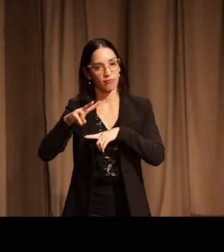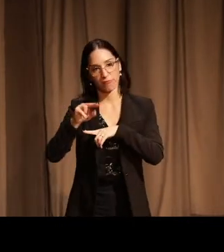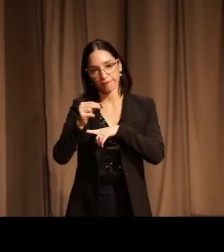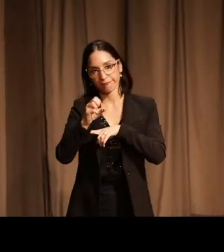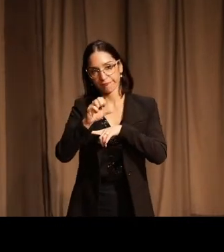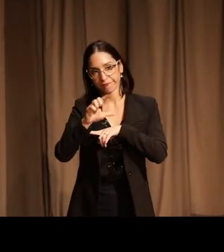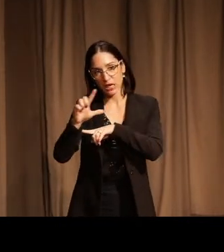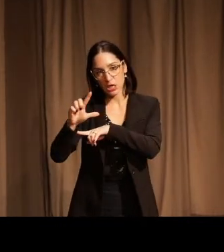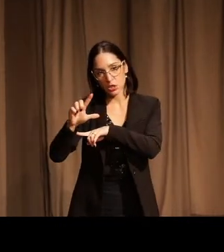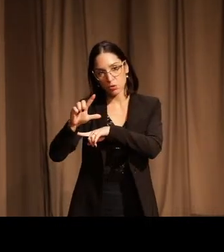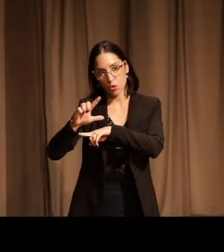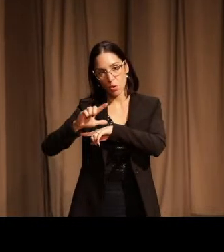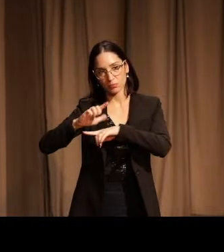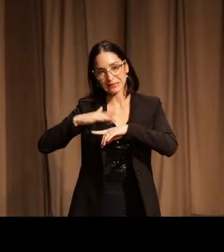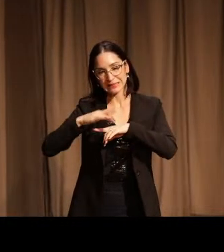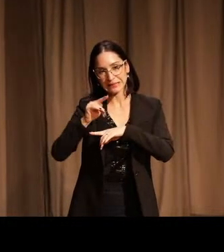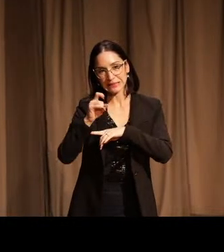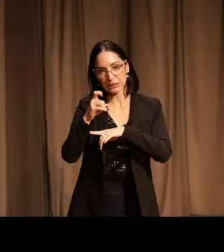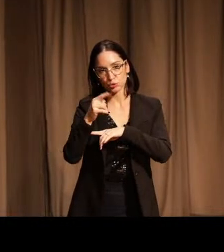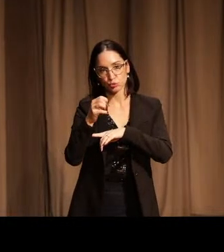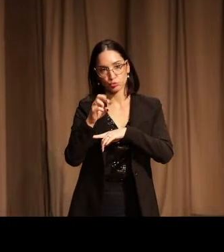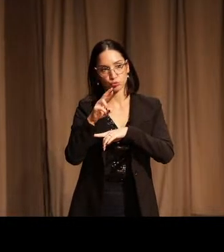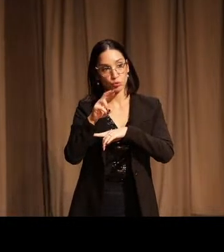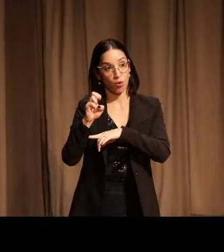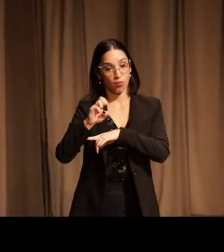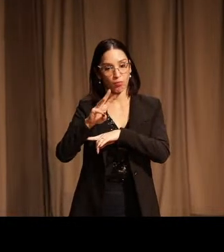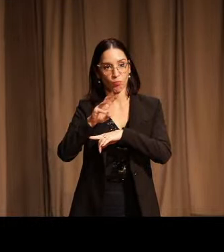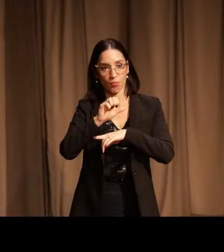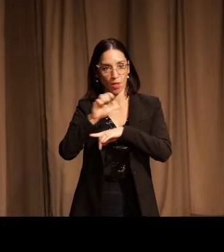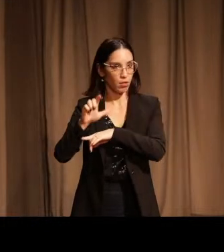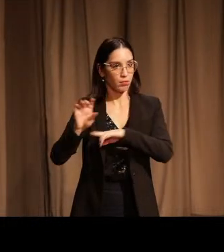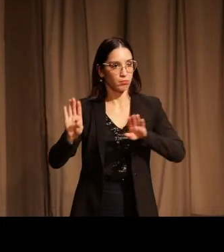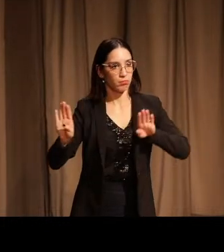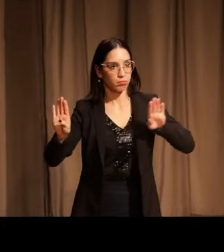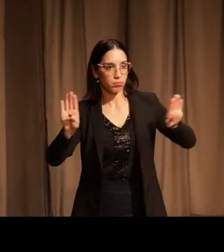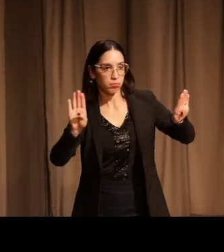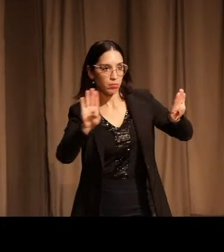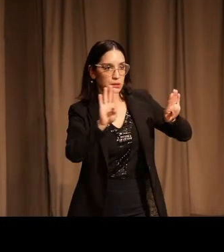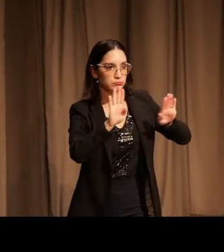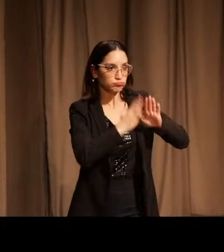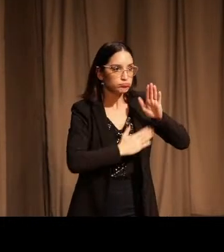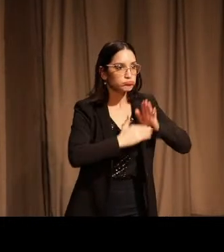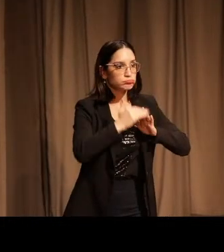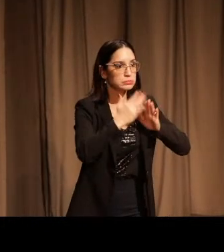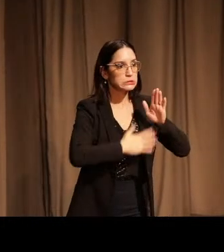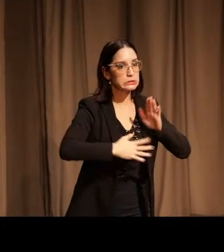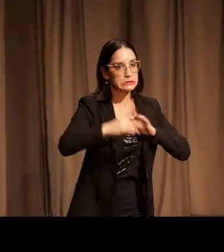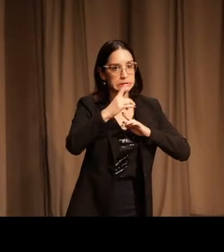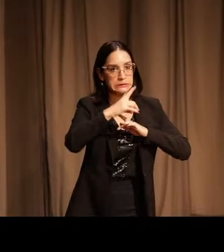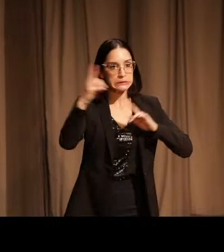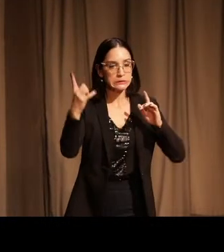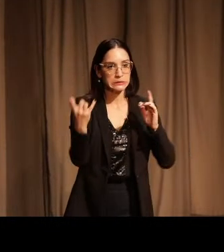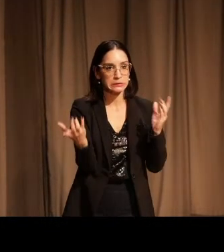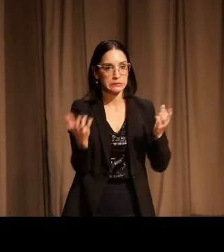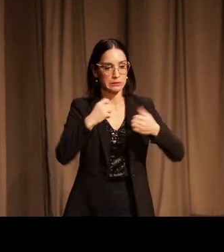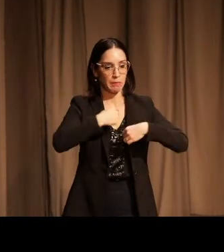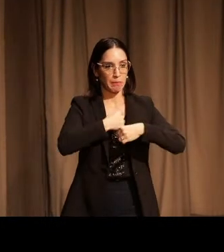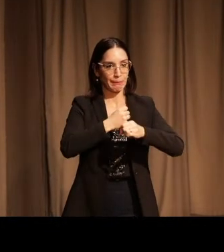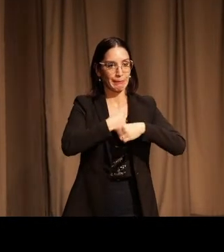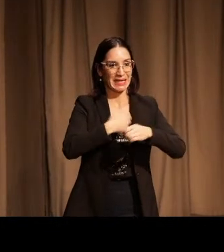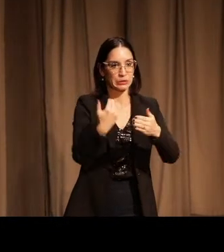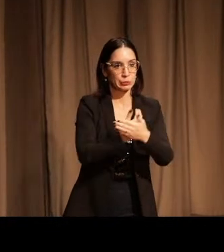texture on the wall, recreating this imagery, something that Marcela does a lot, recreating